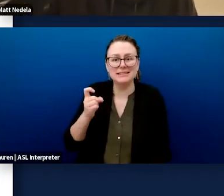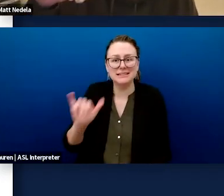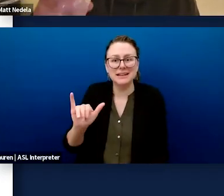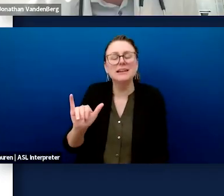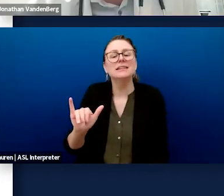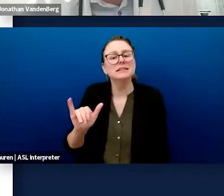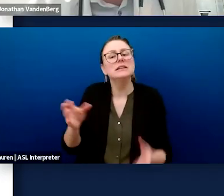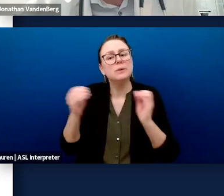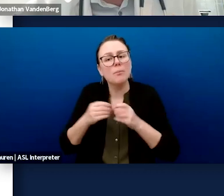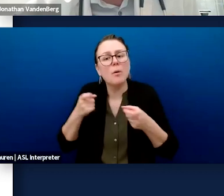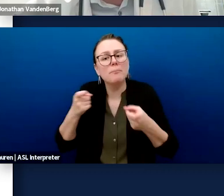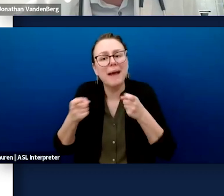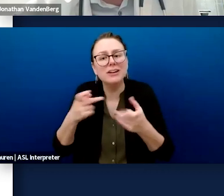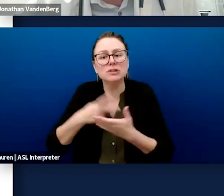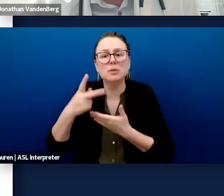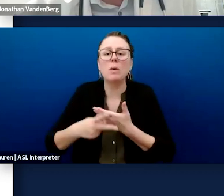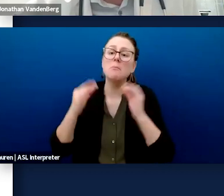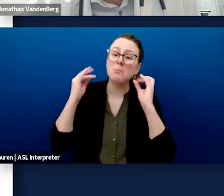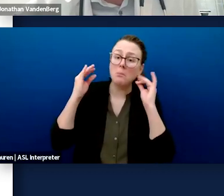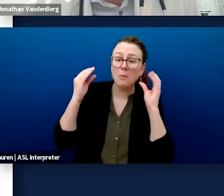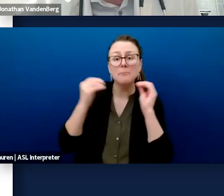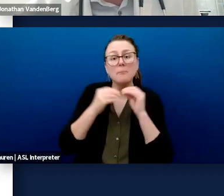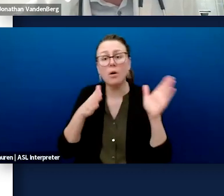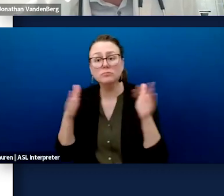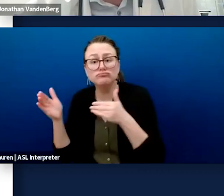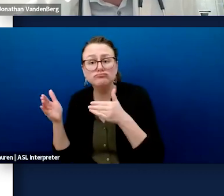managed program can be more desirable for some people.